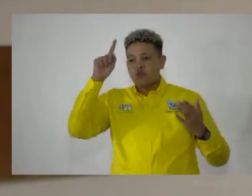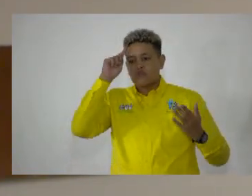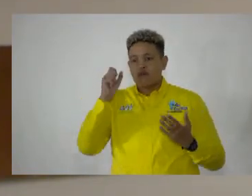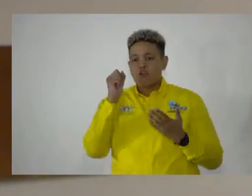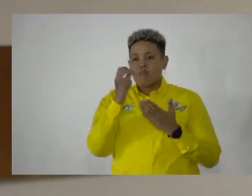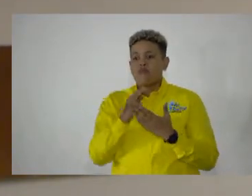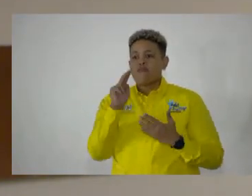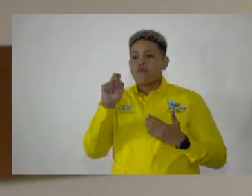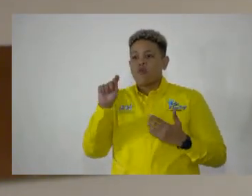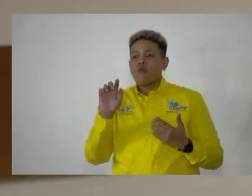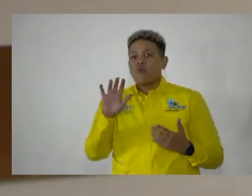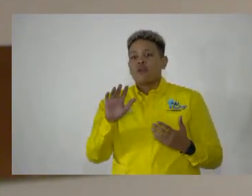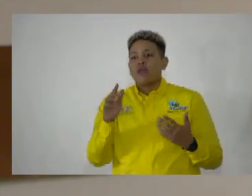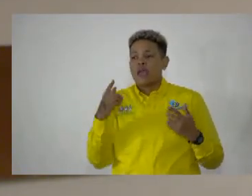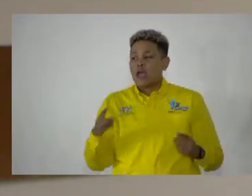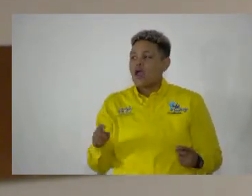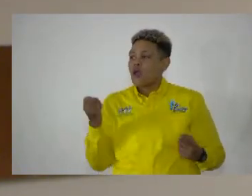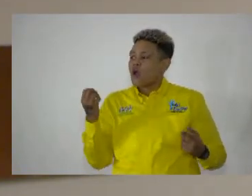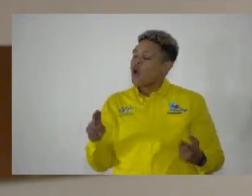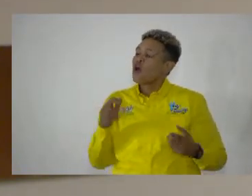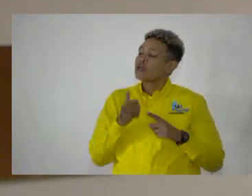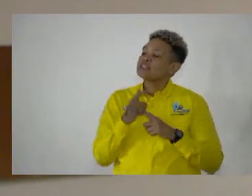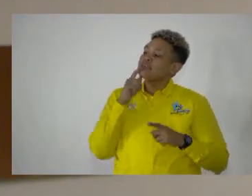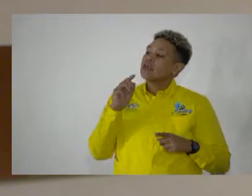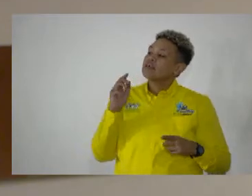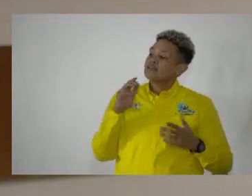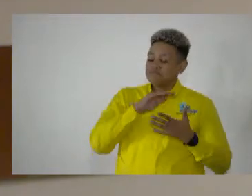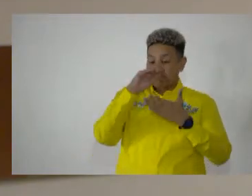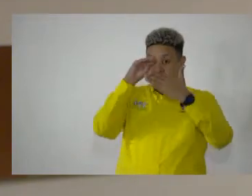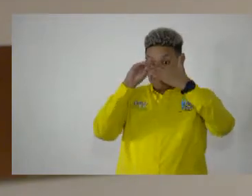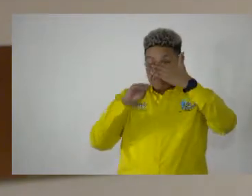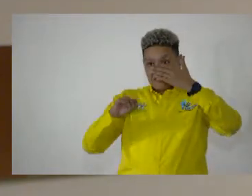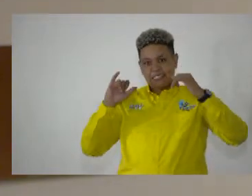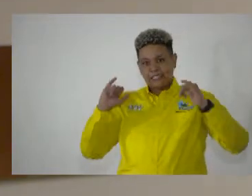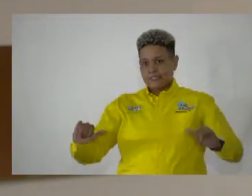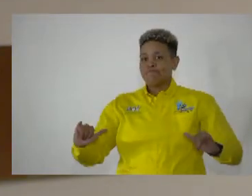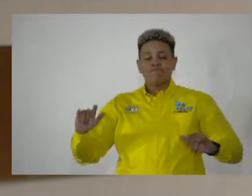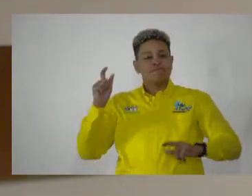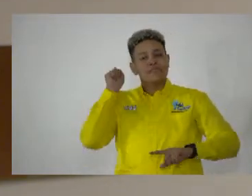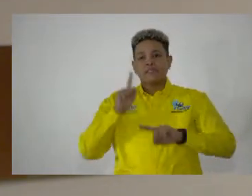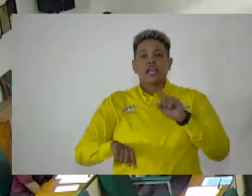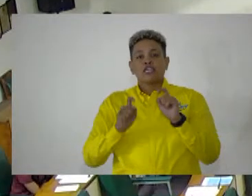approval of the unit, or the menu is hard and fast?